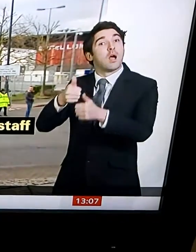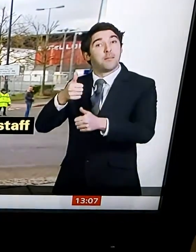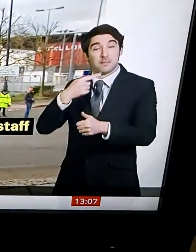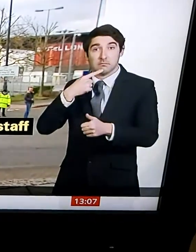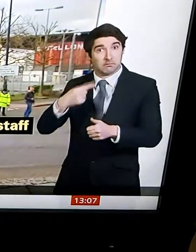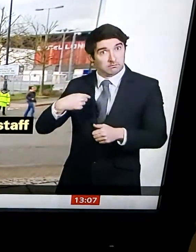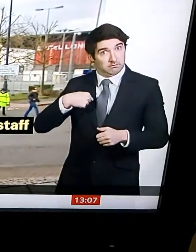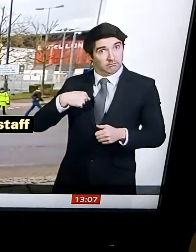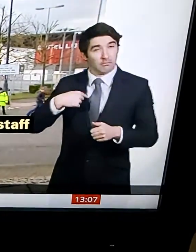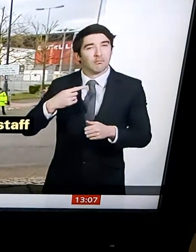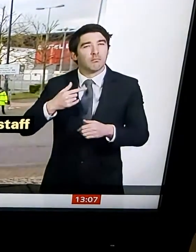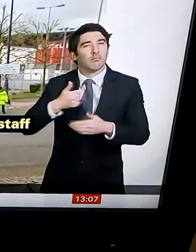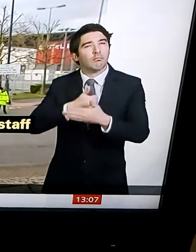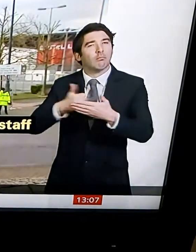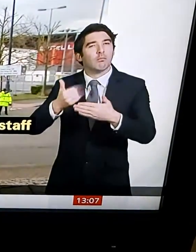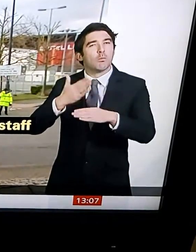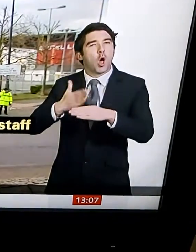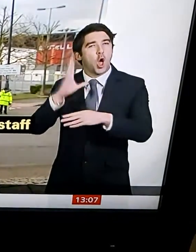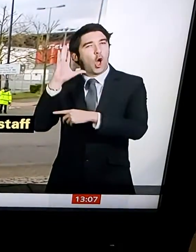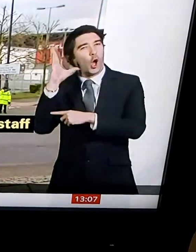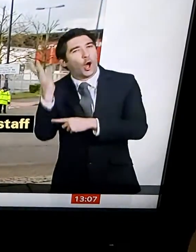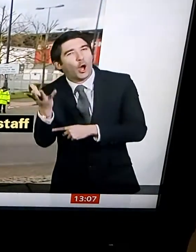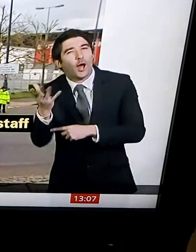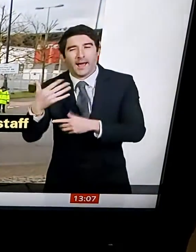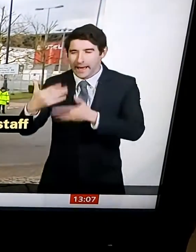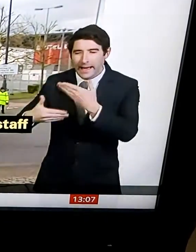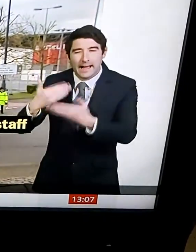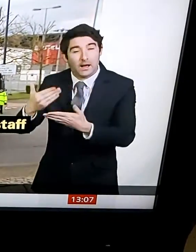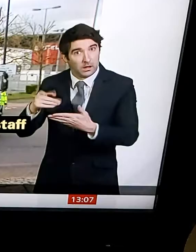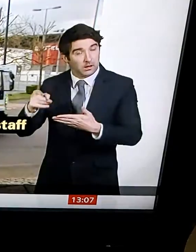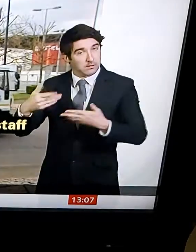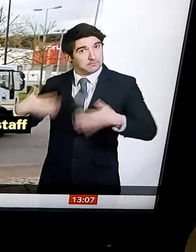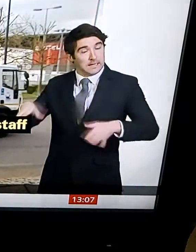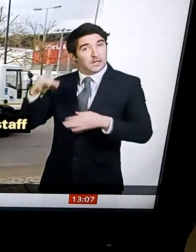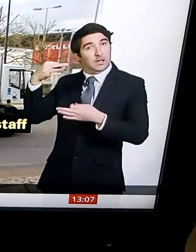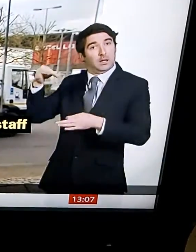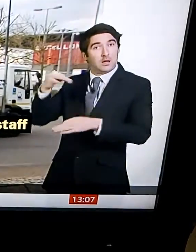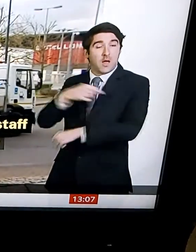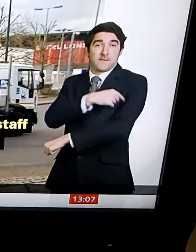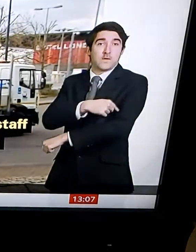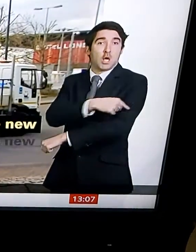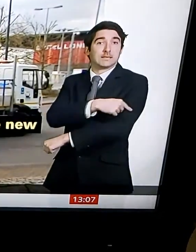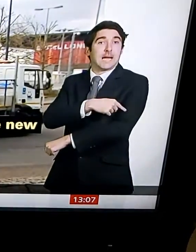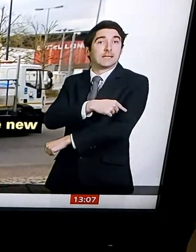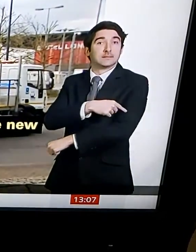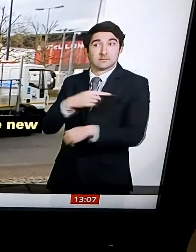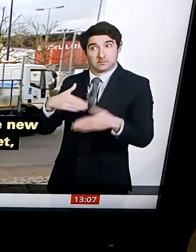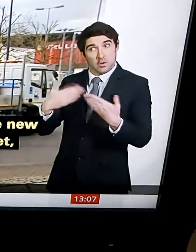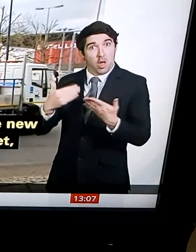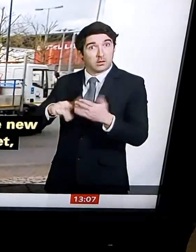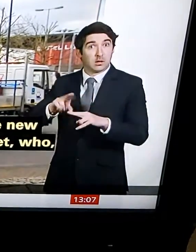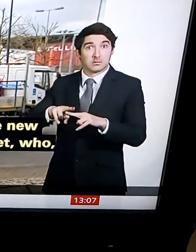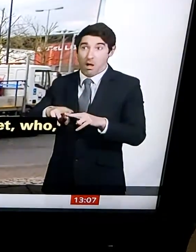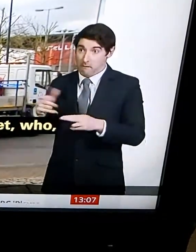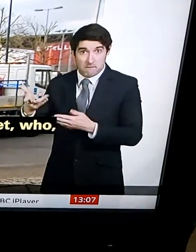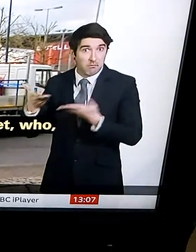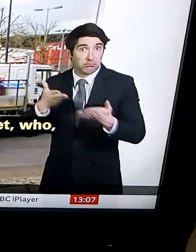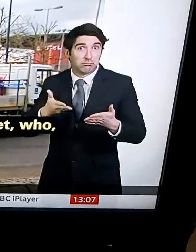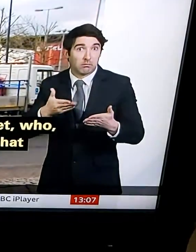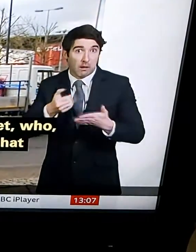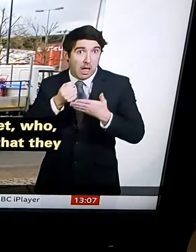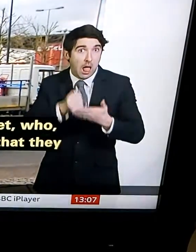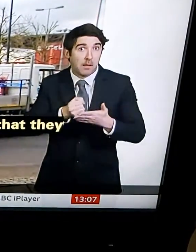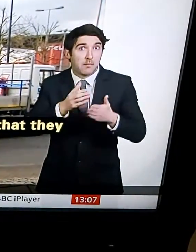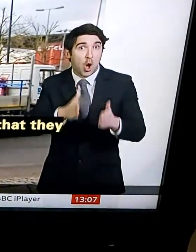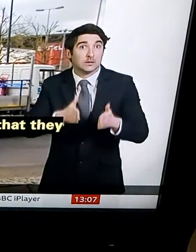in these new Nightingale hospitals. EasyJet, who of course today announced that they were grounding all their planes, have written to